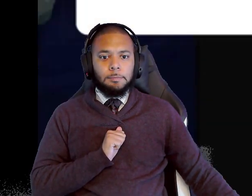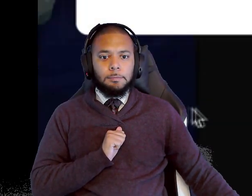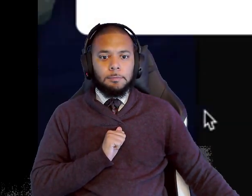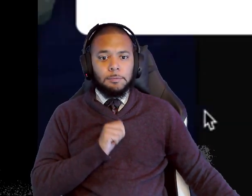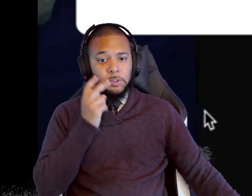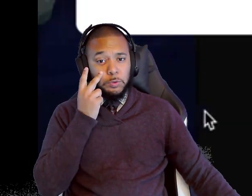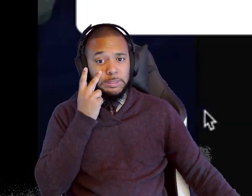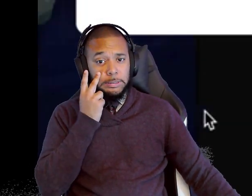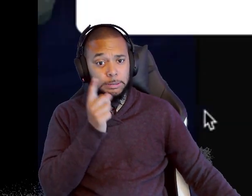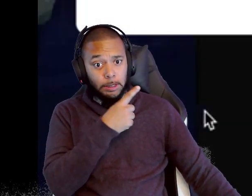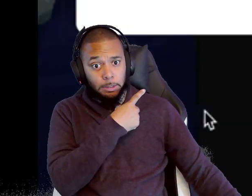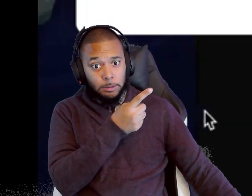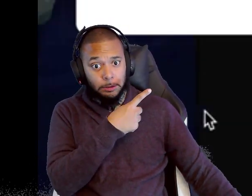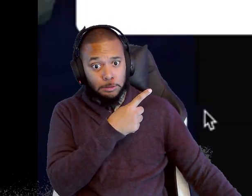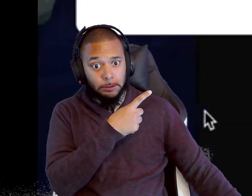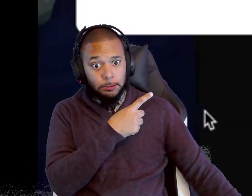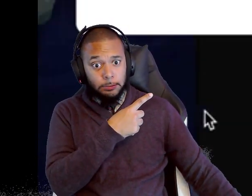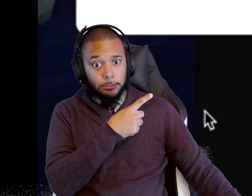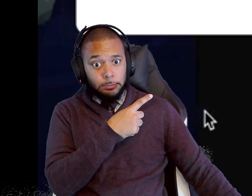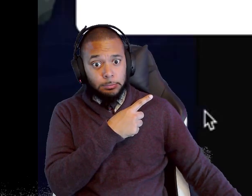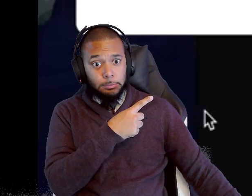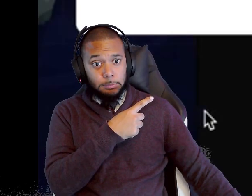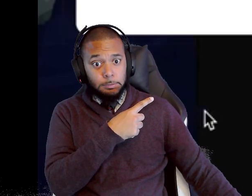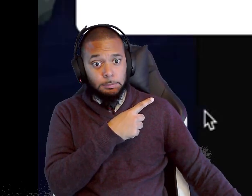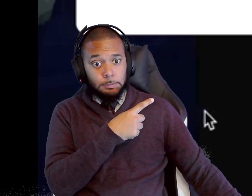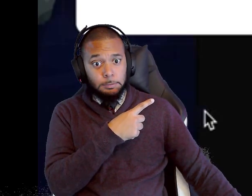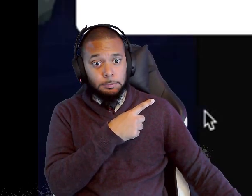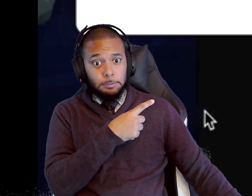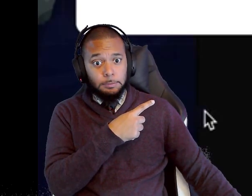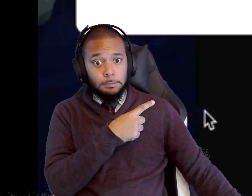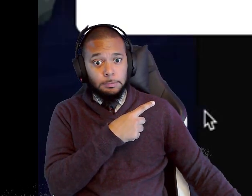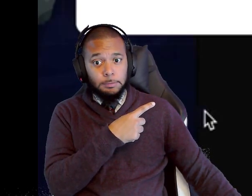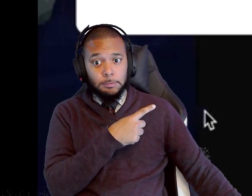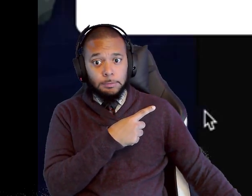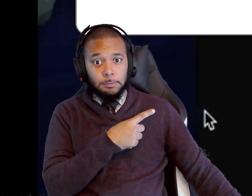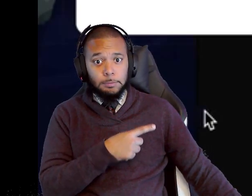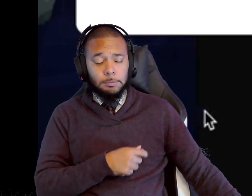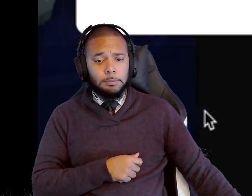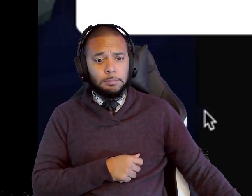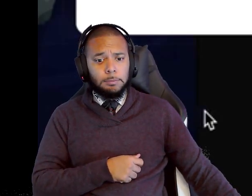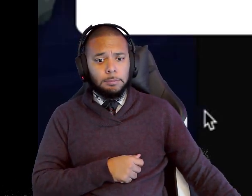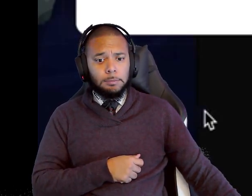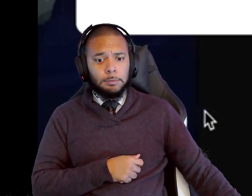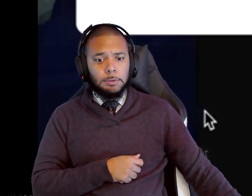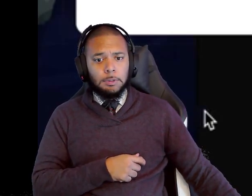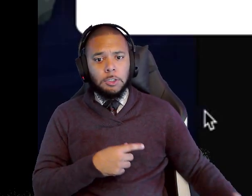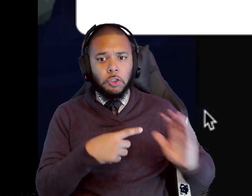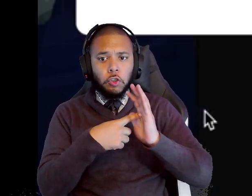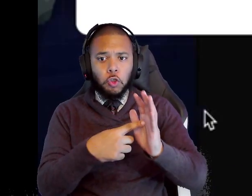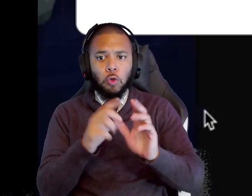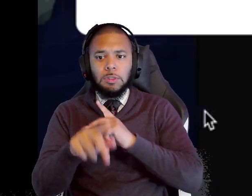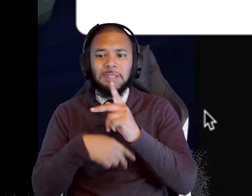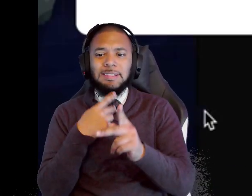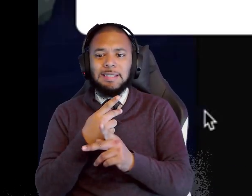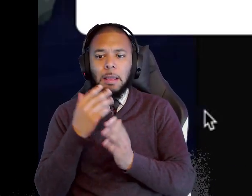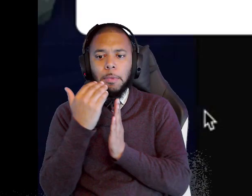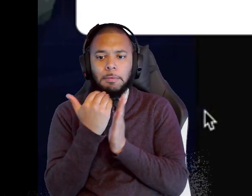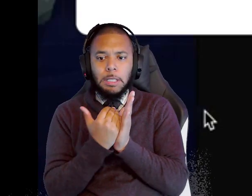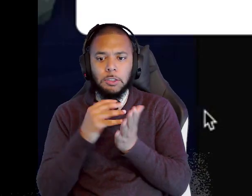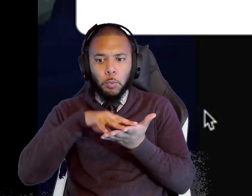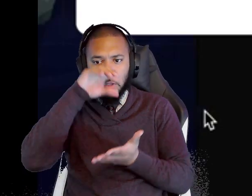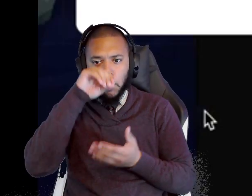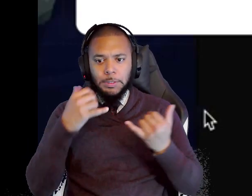here I have a example open that shows you the type of lesson we're going to start with